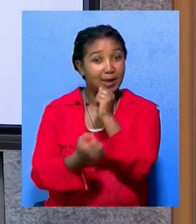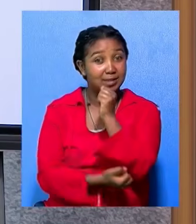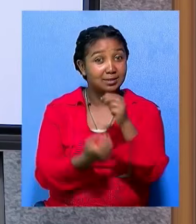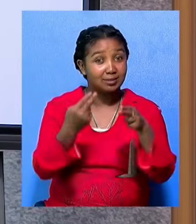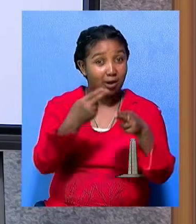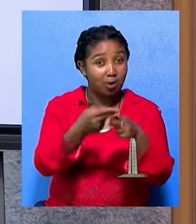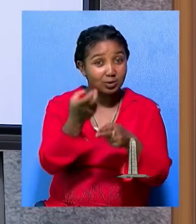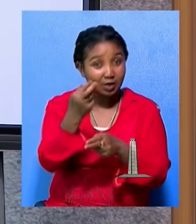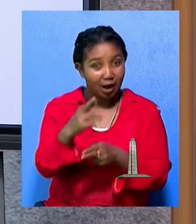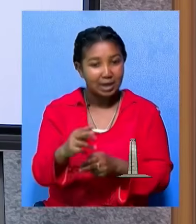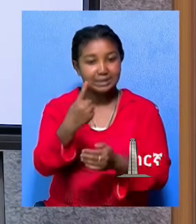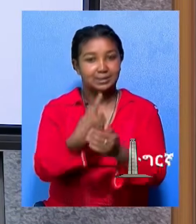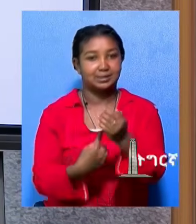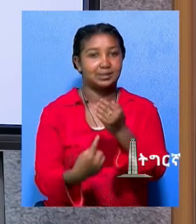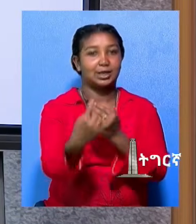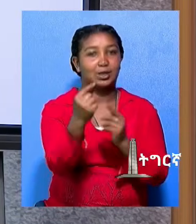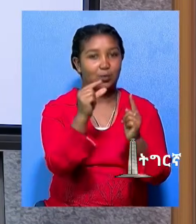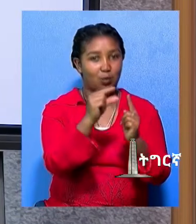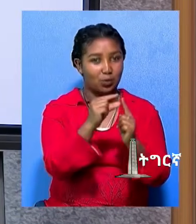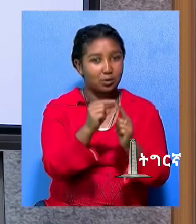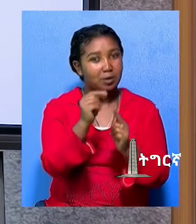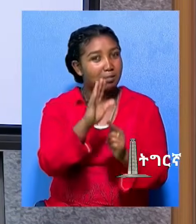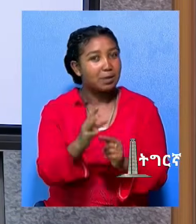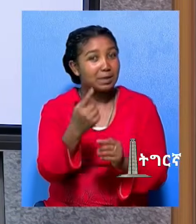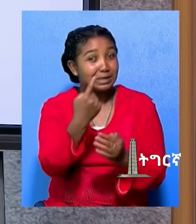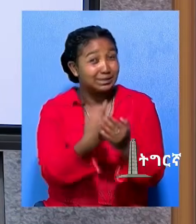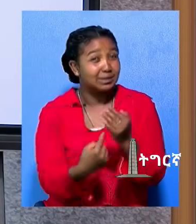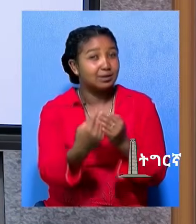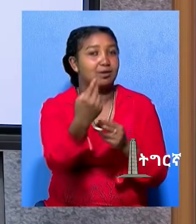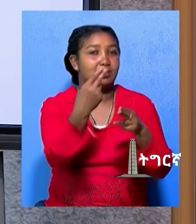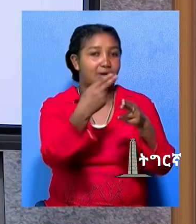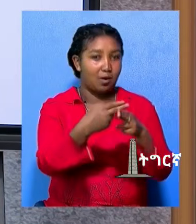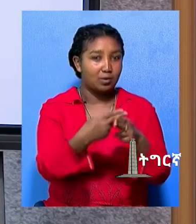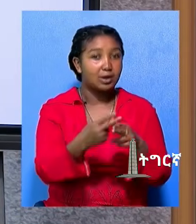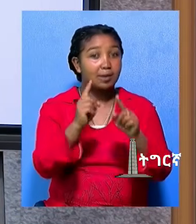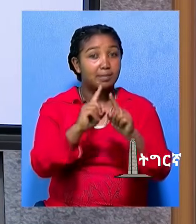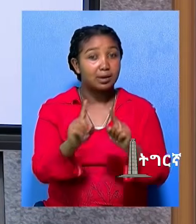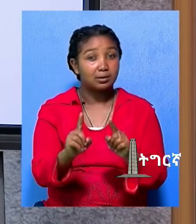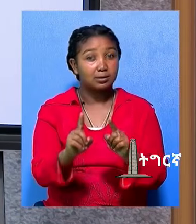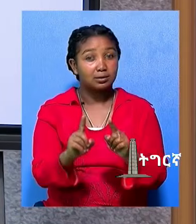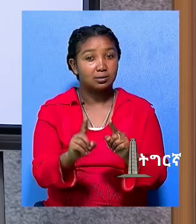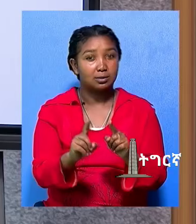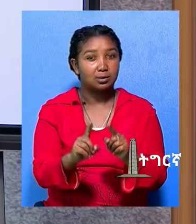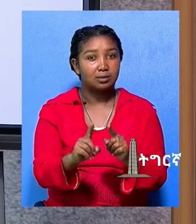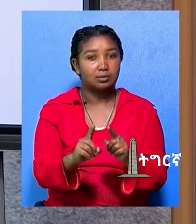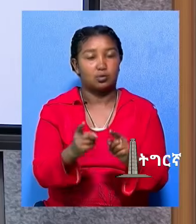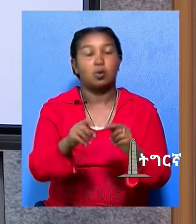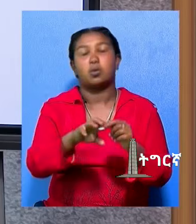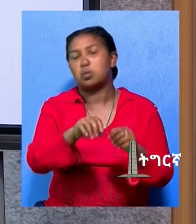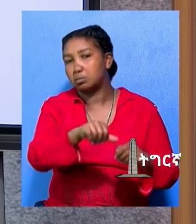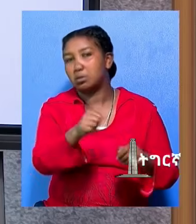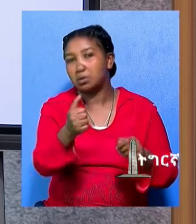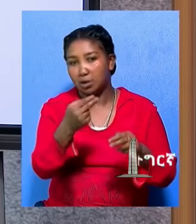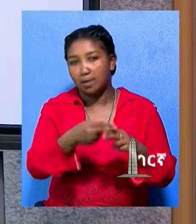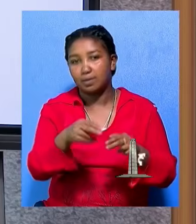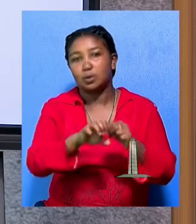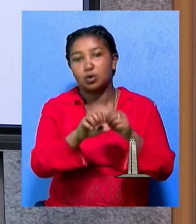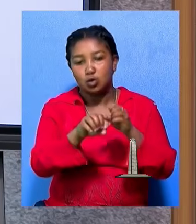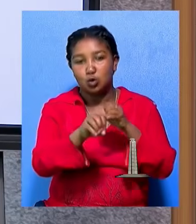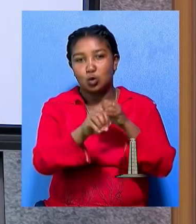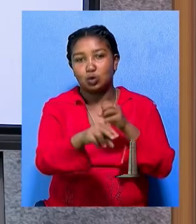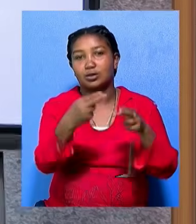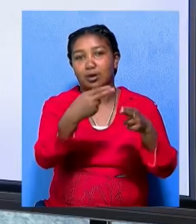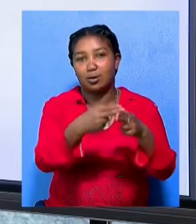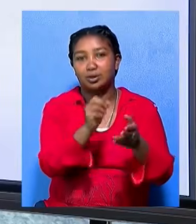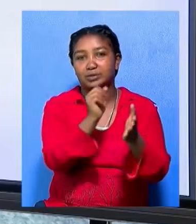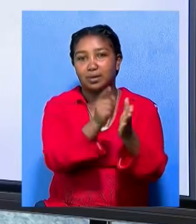nouns are a single word or maybe a single noun that can be said root word or root noun.